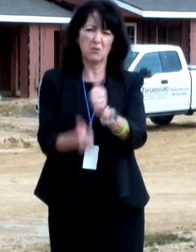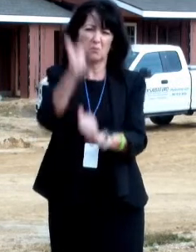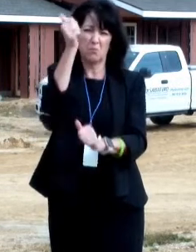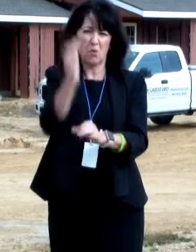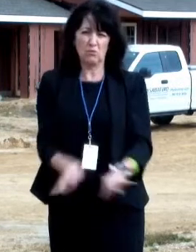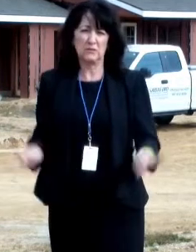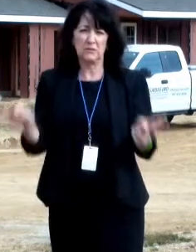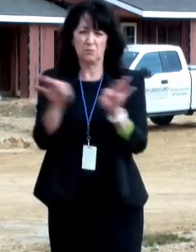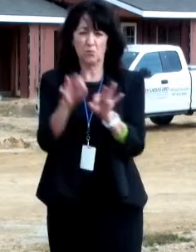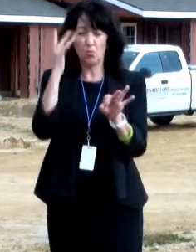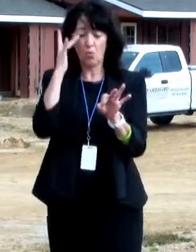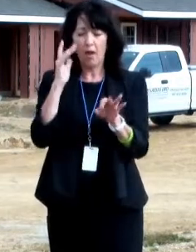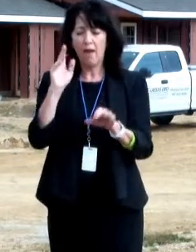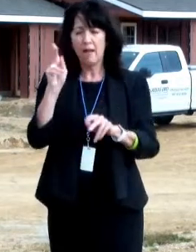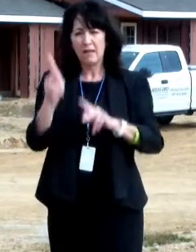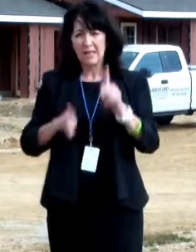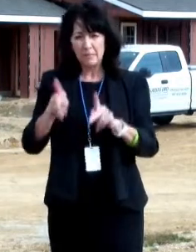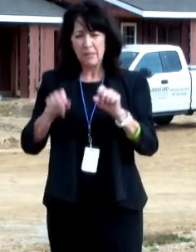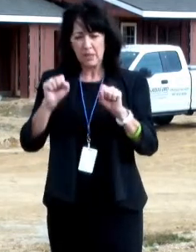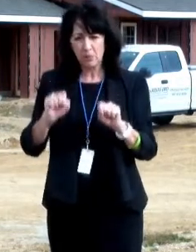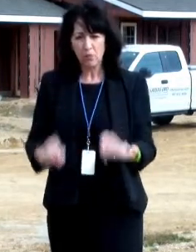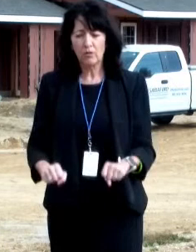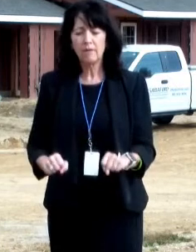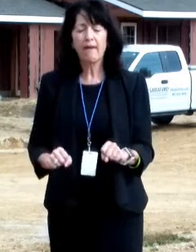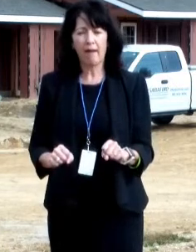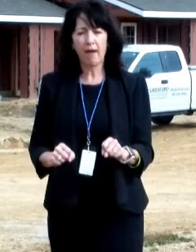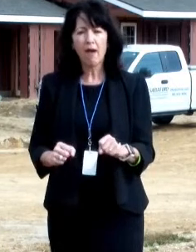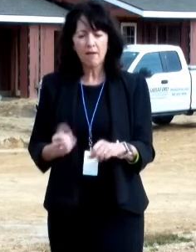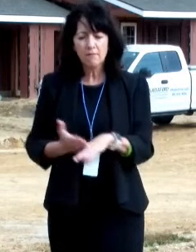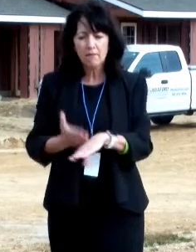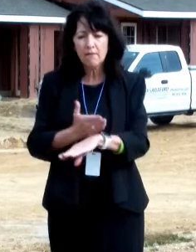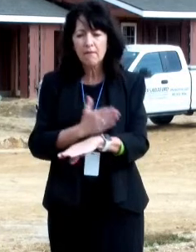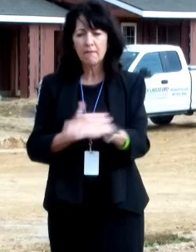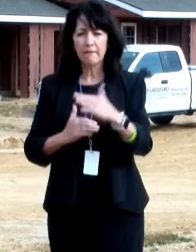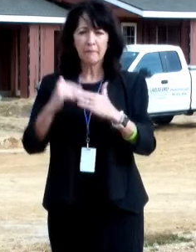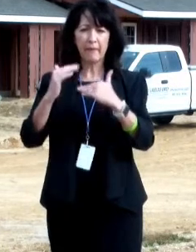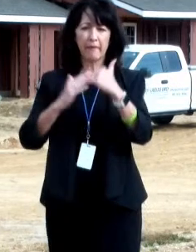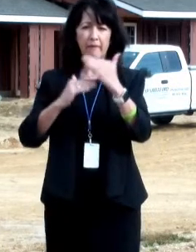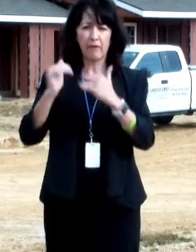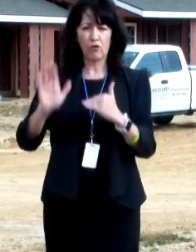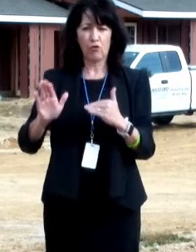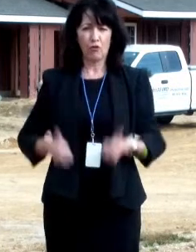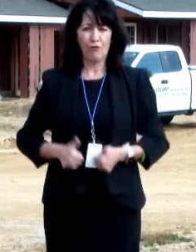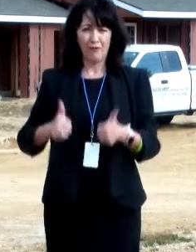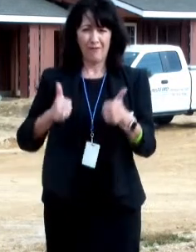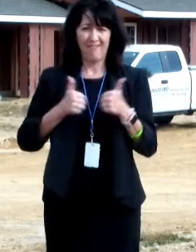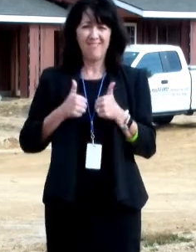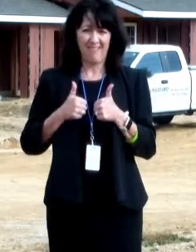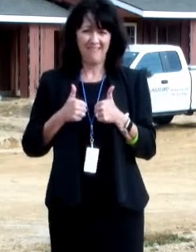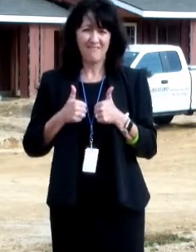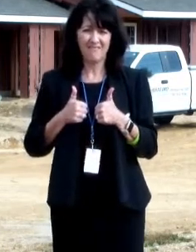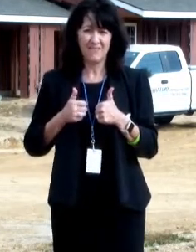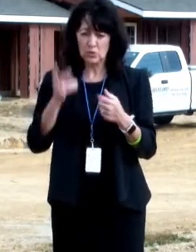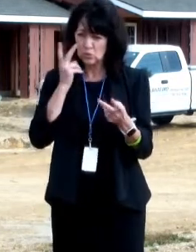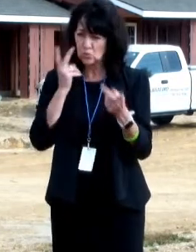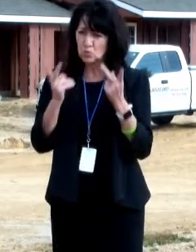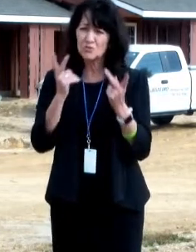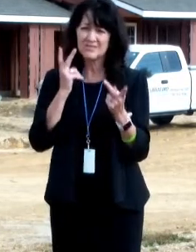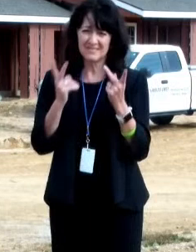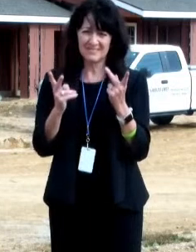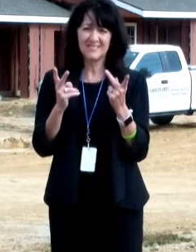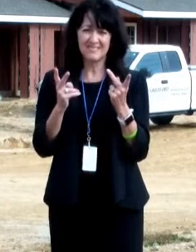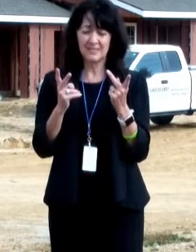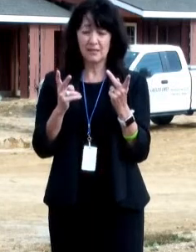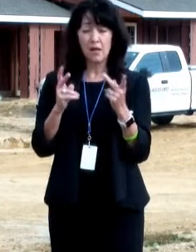a life. And this horrible pandemic we're coming out of has shown us the cracks in the foundation of American society.